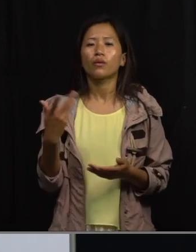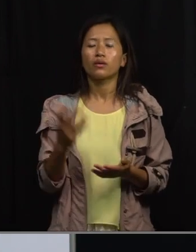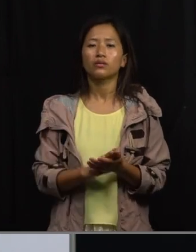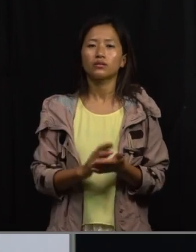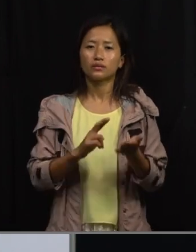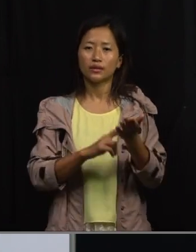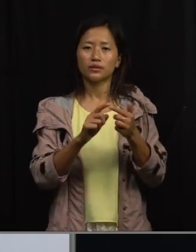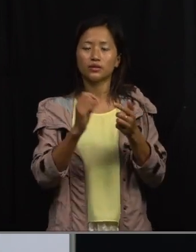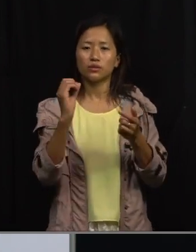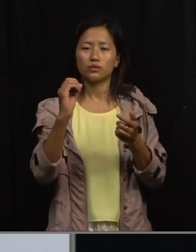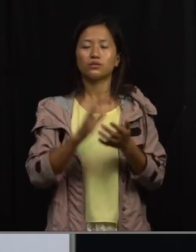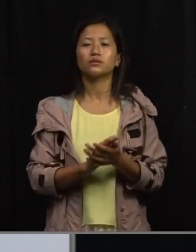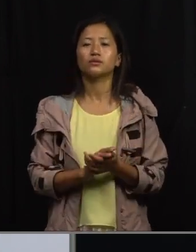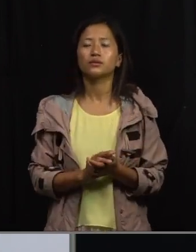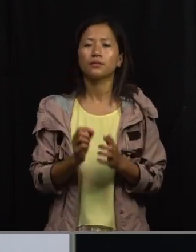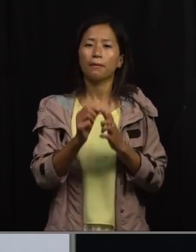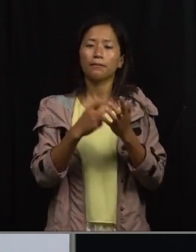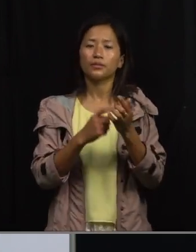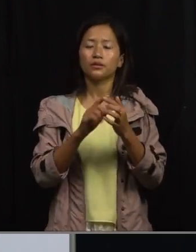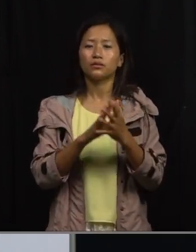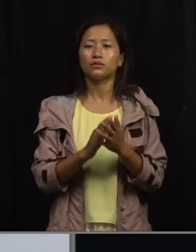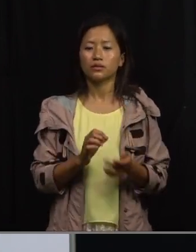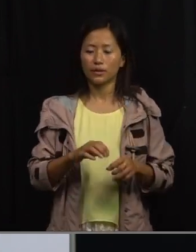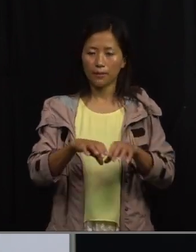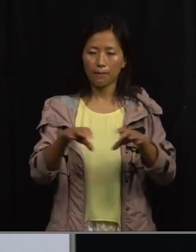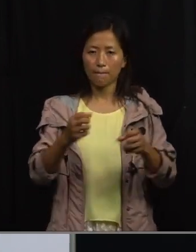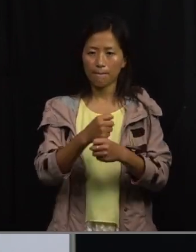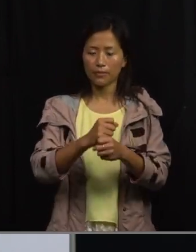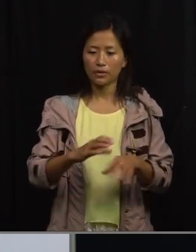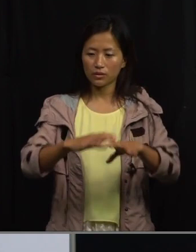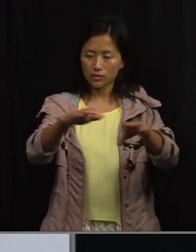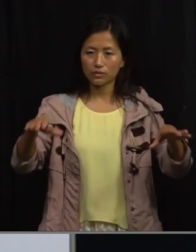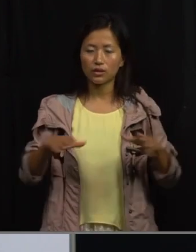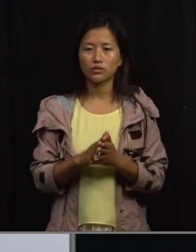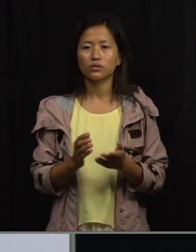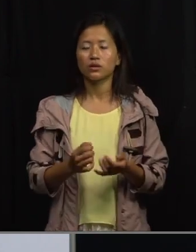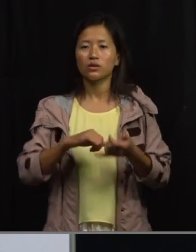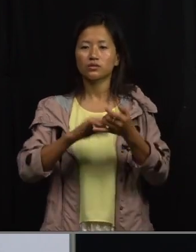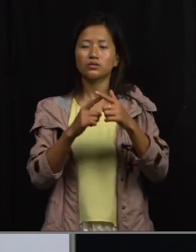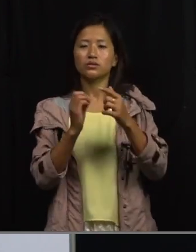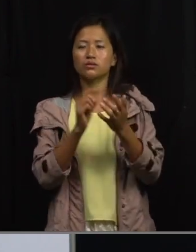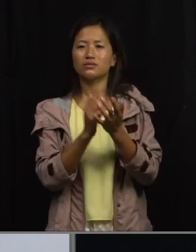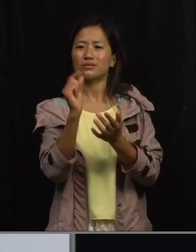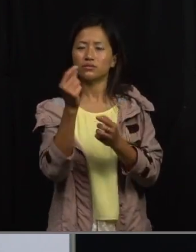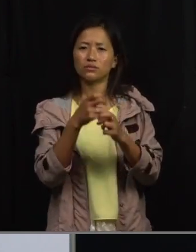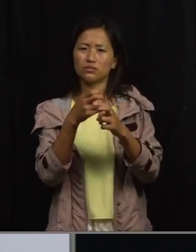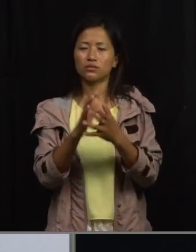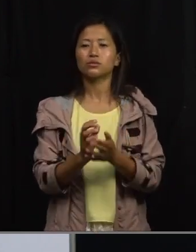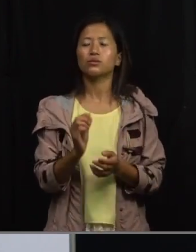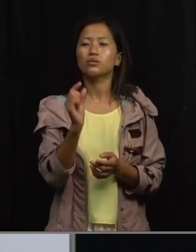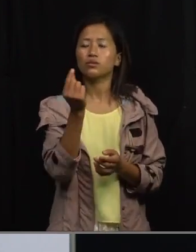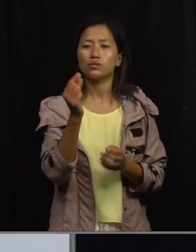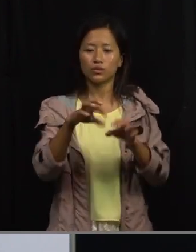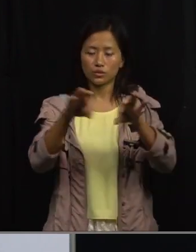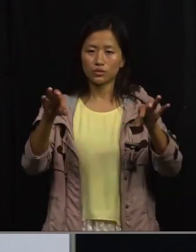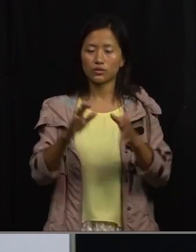the Neolithic period, they made ground stone tools which are more durable than the